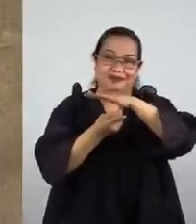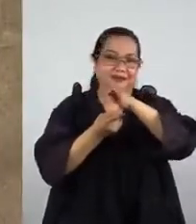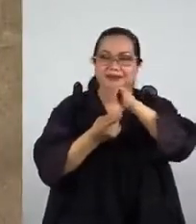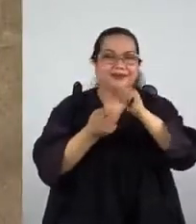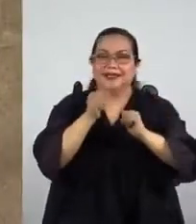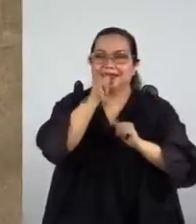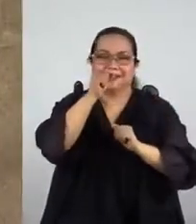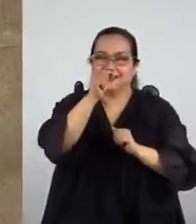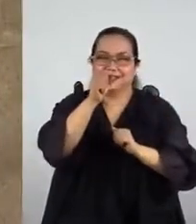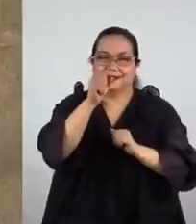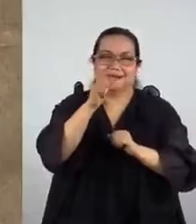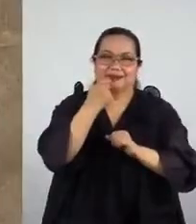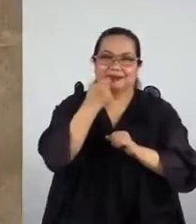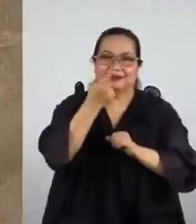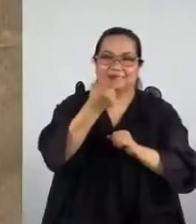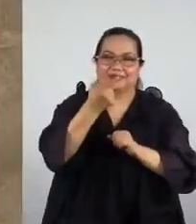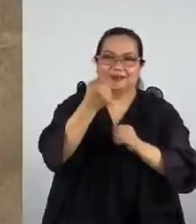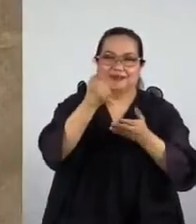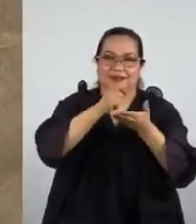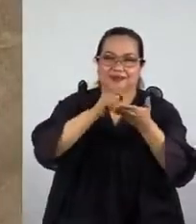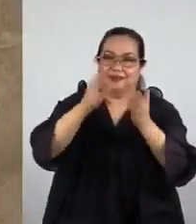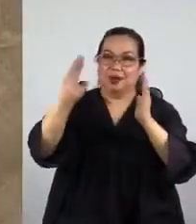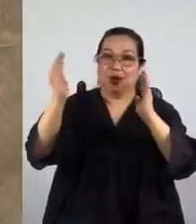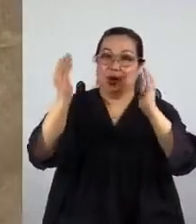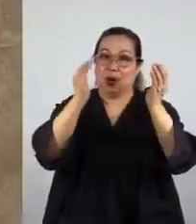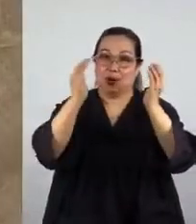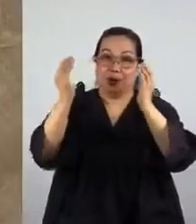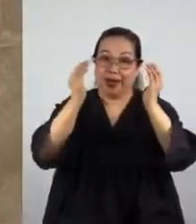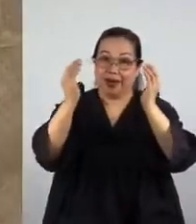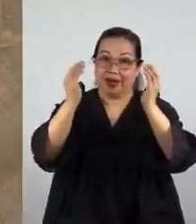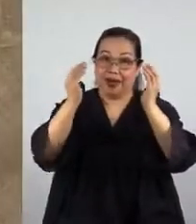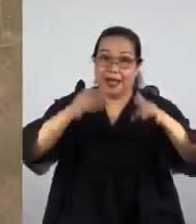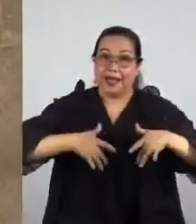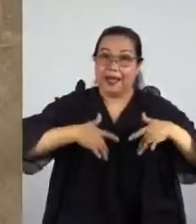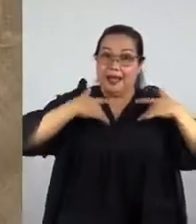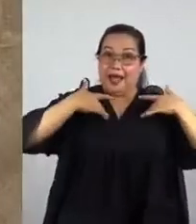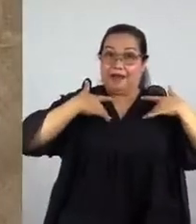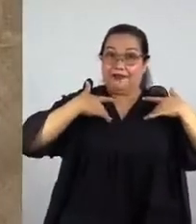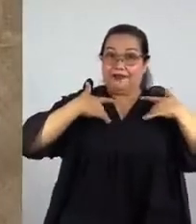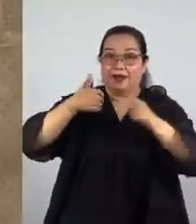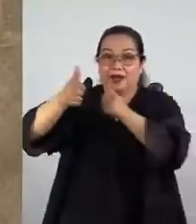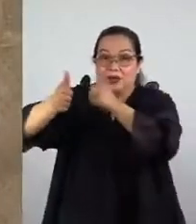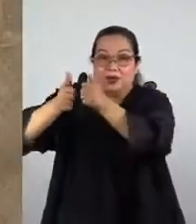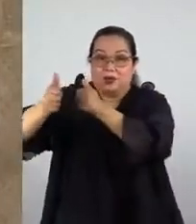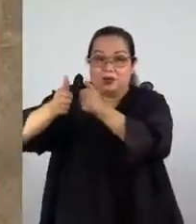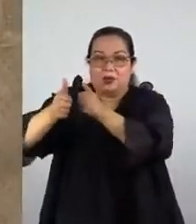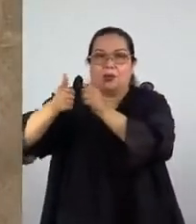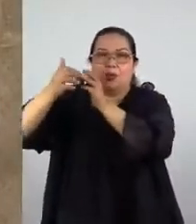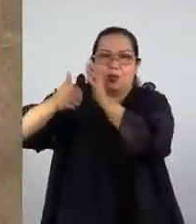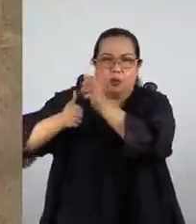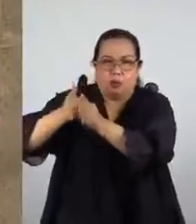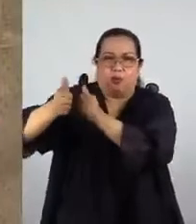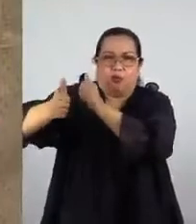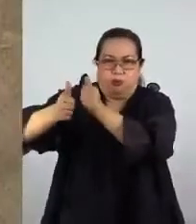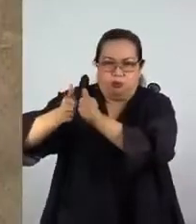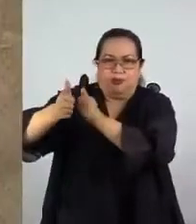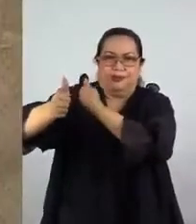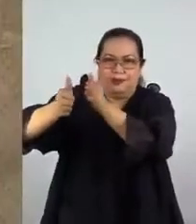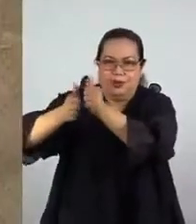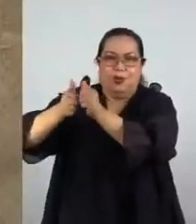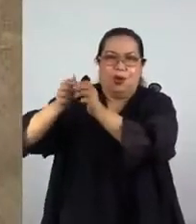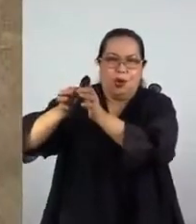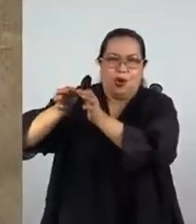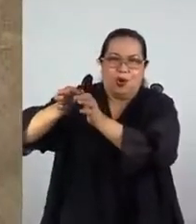More specifically, the writer uses the metaphor of a marathon, a long-distance running race, which requires